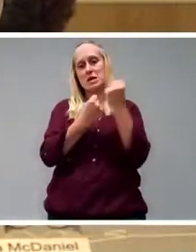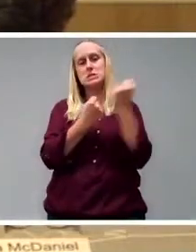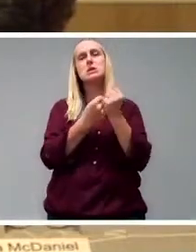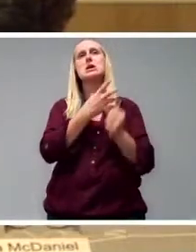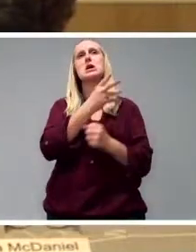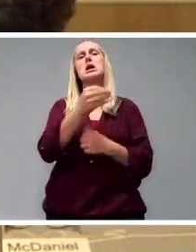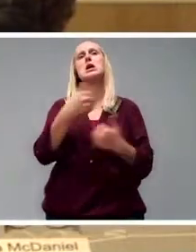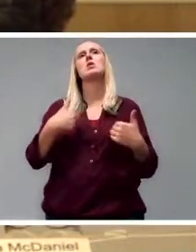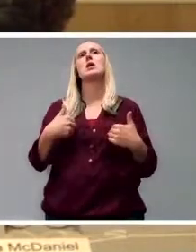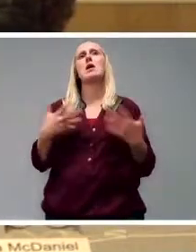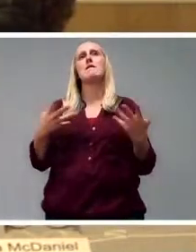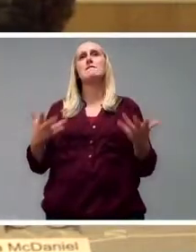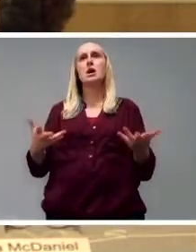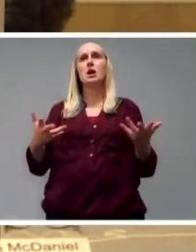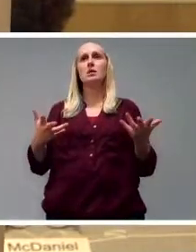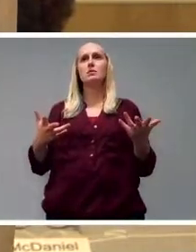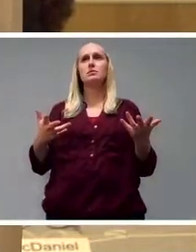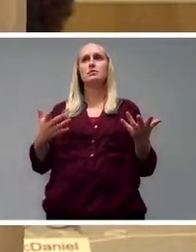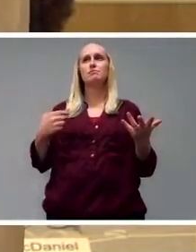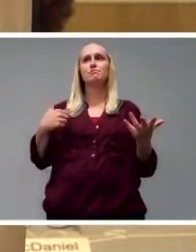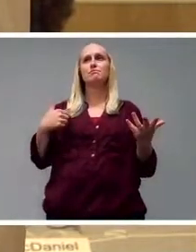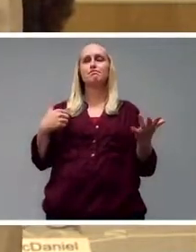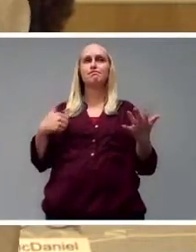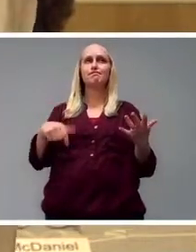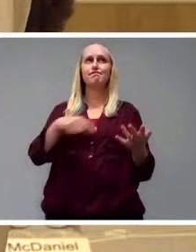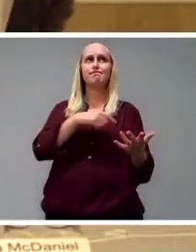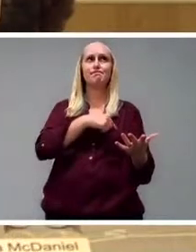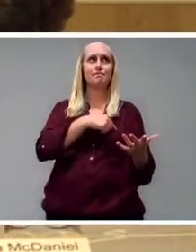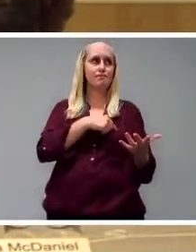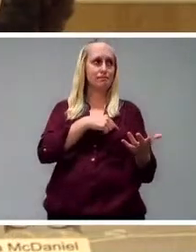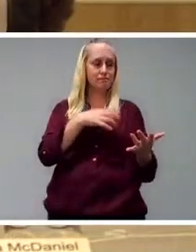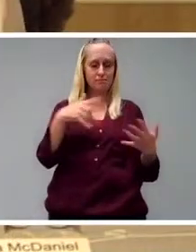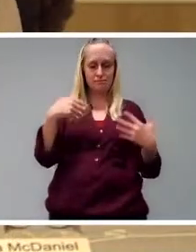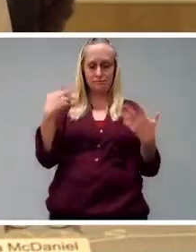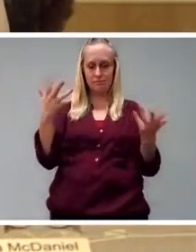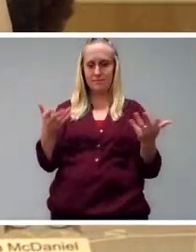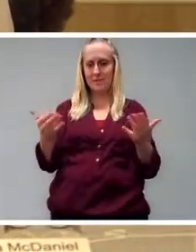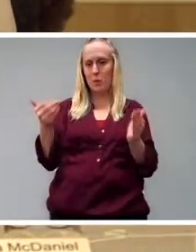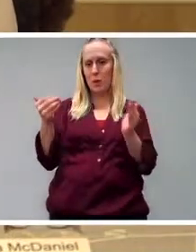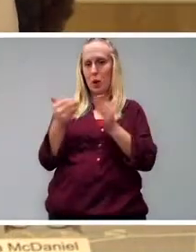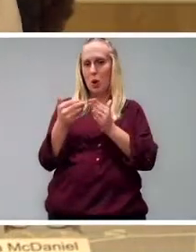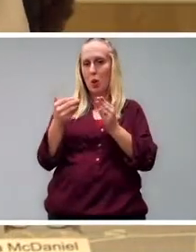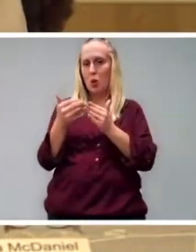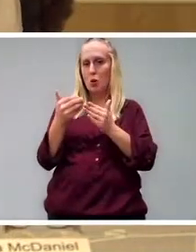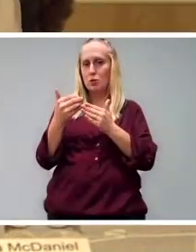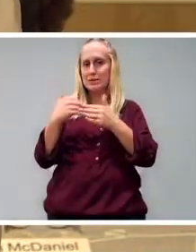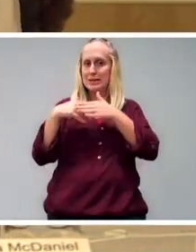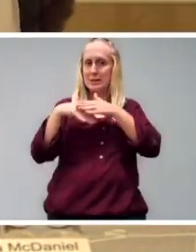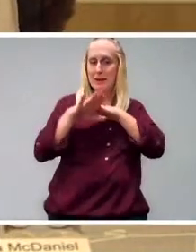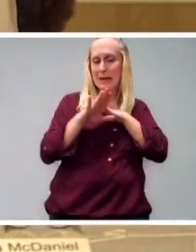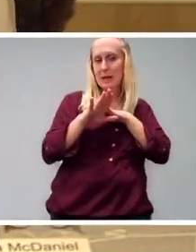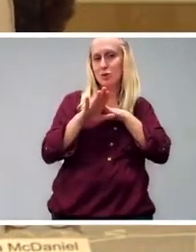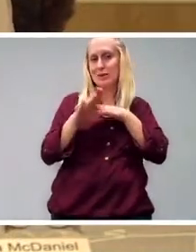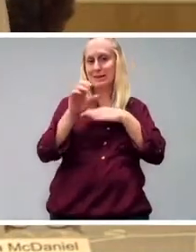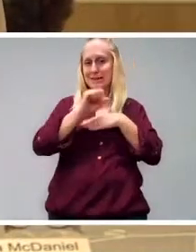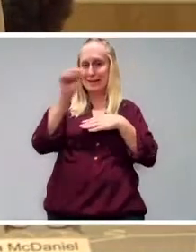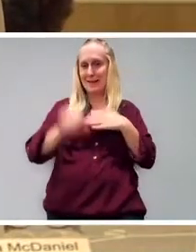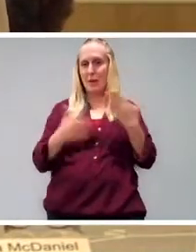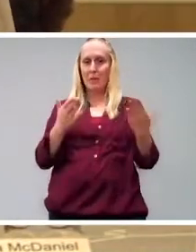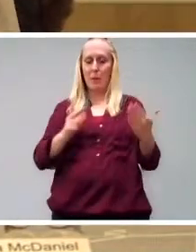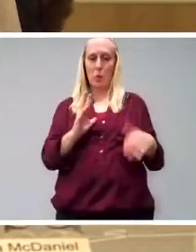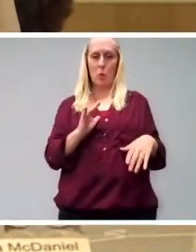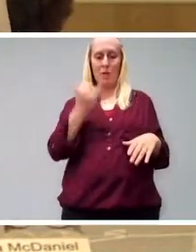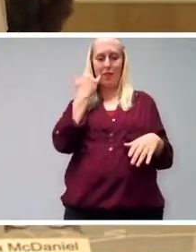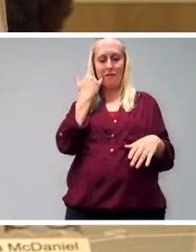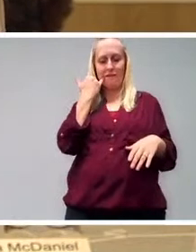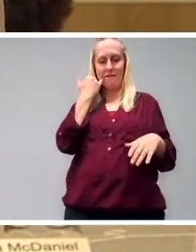feel like, I mean, we're, what part of Salem? We're, like, kind of close to, like, entering Salem. Like, it'd be kind of cool if, like, in the,